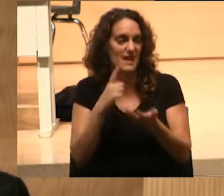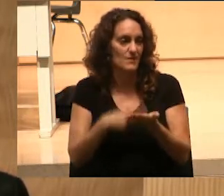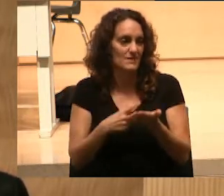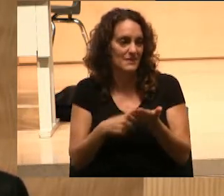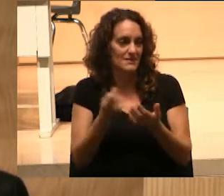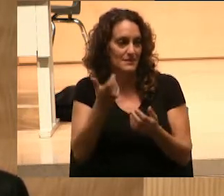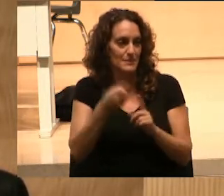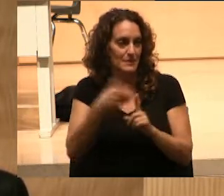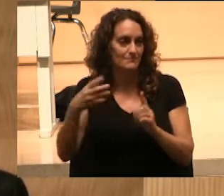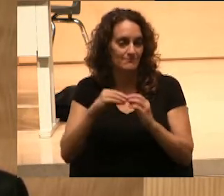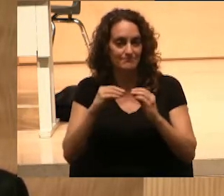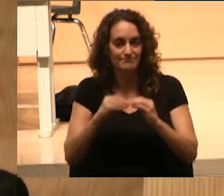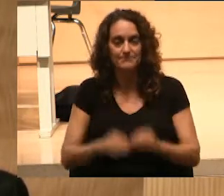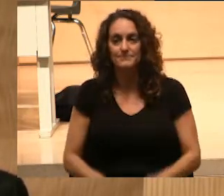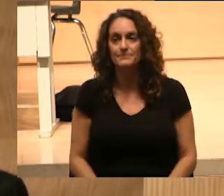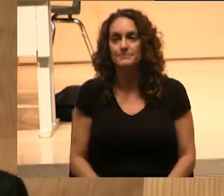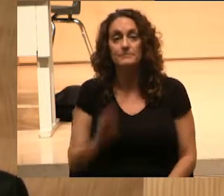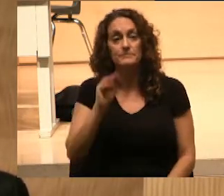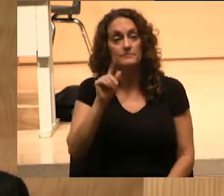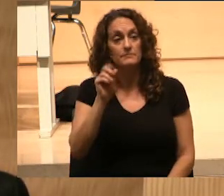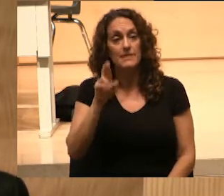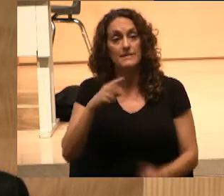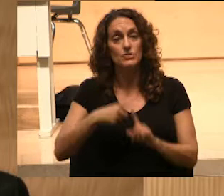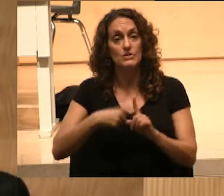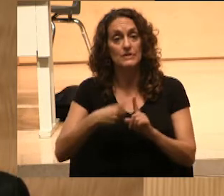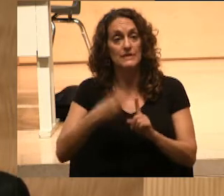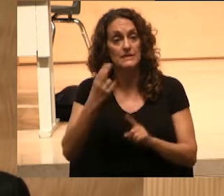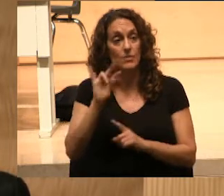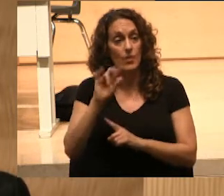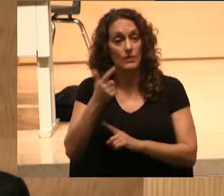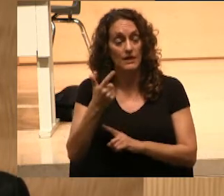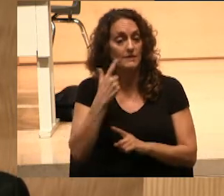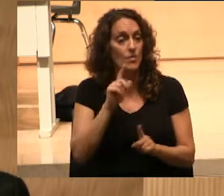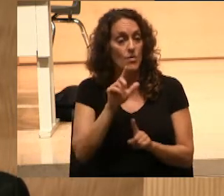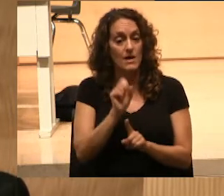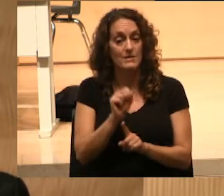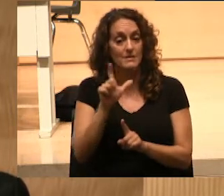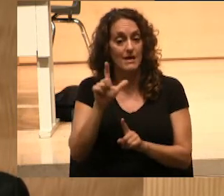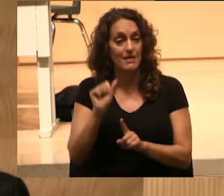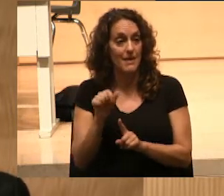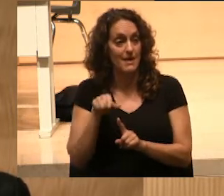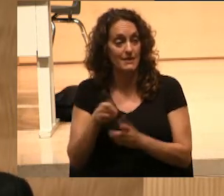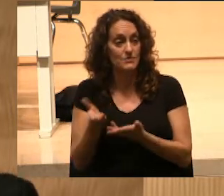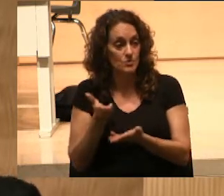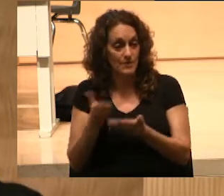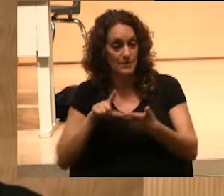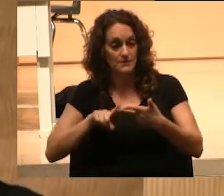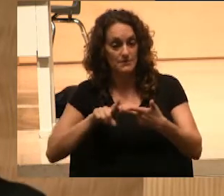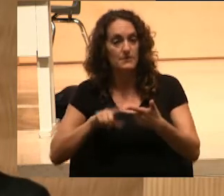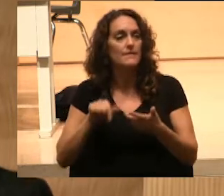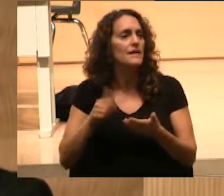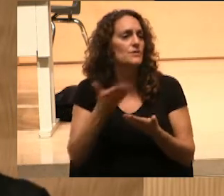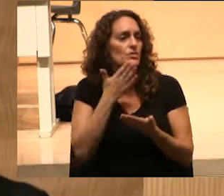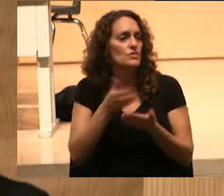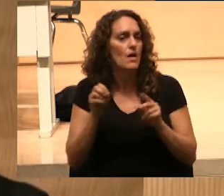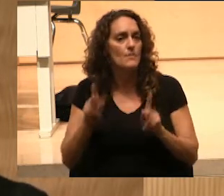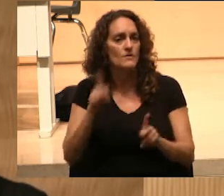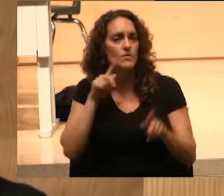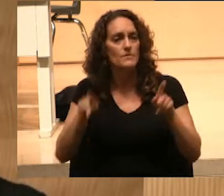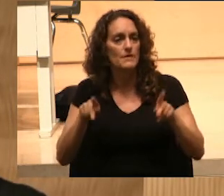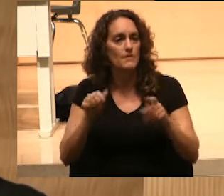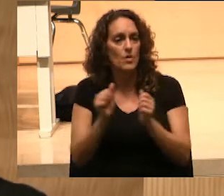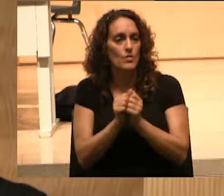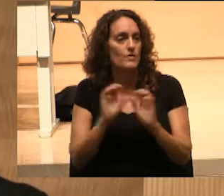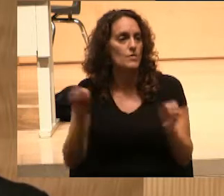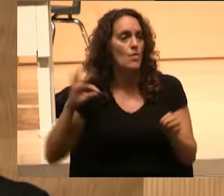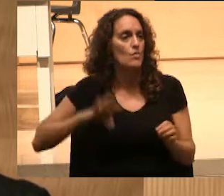second. Master leaseholding, like I said, for the SLA service, it's a nice opportunity for persons who don't have a